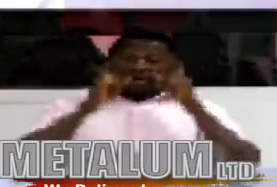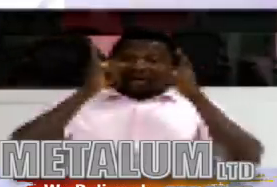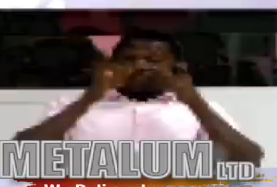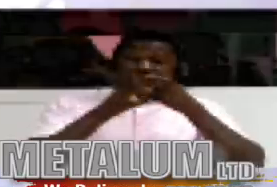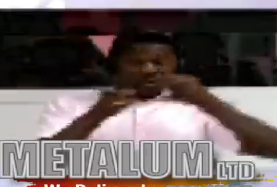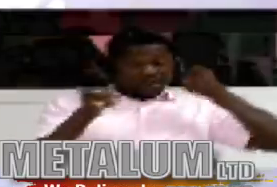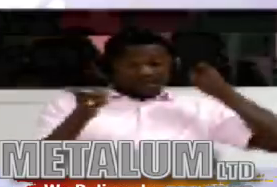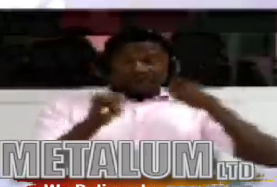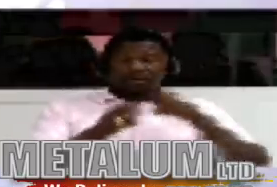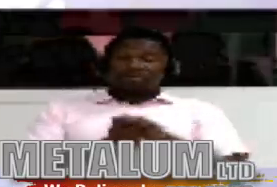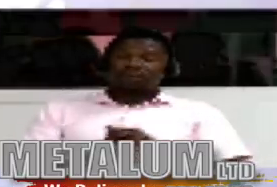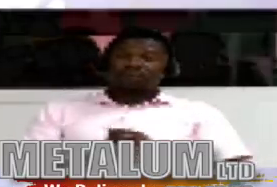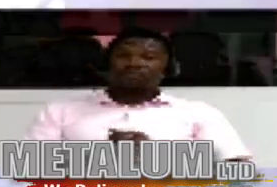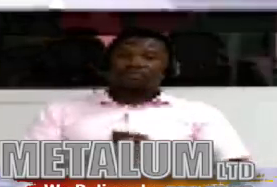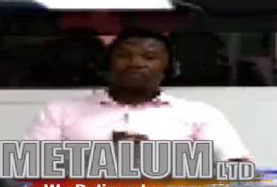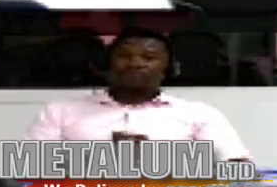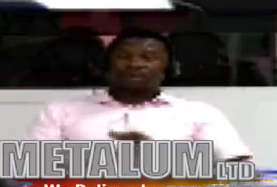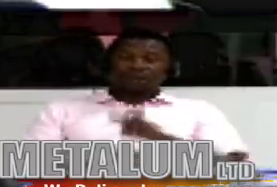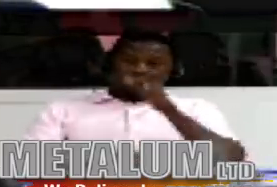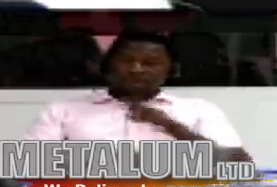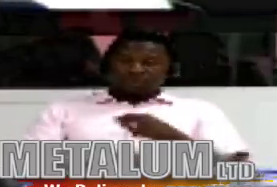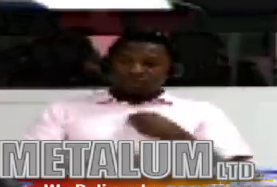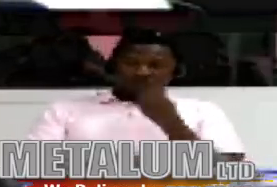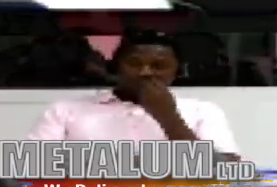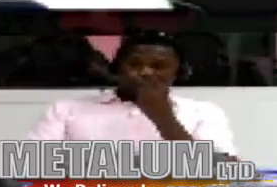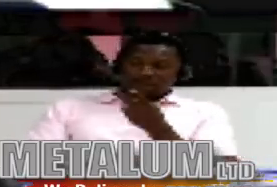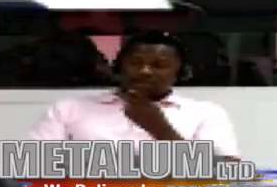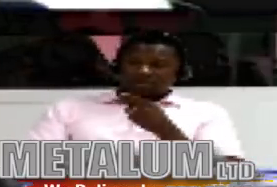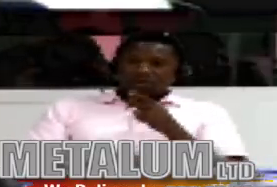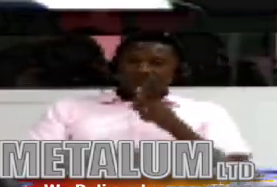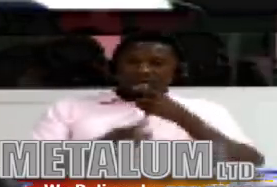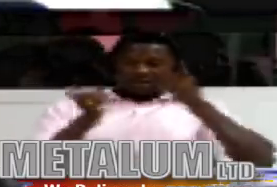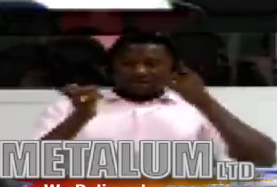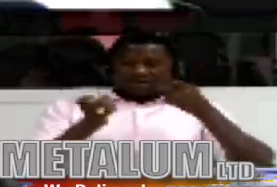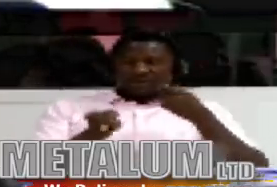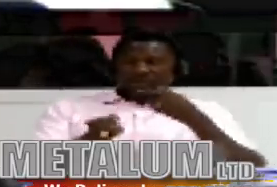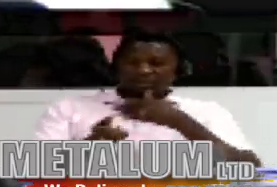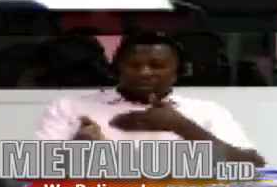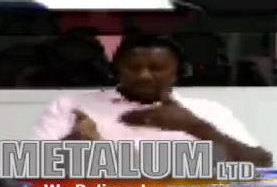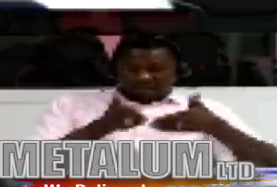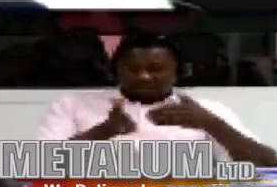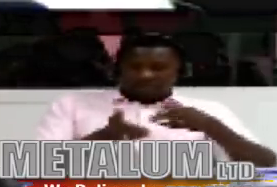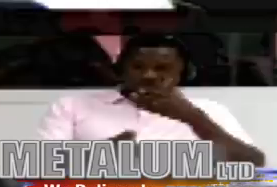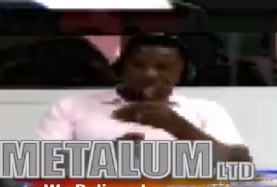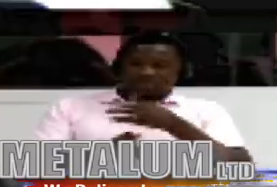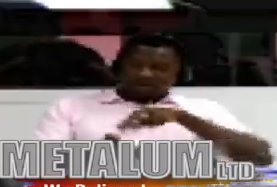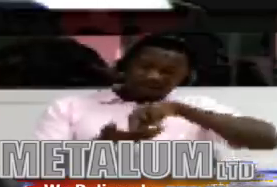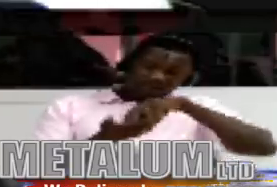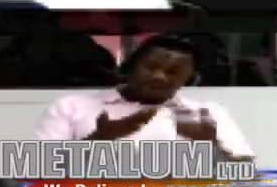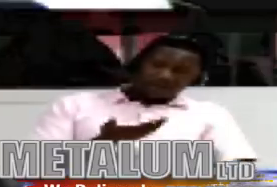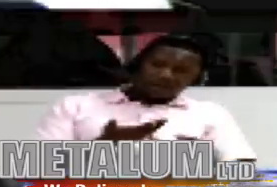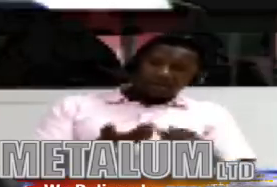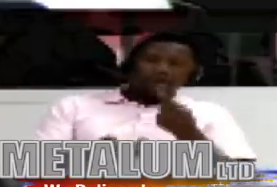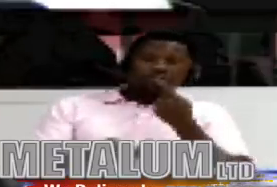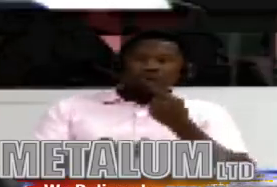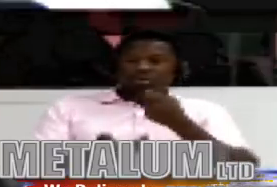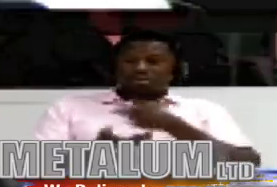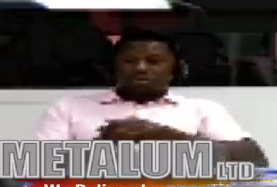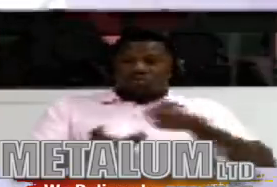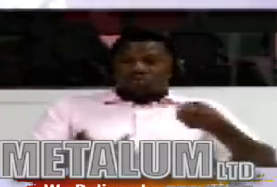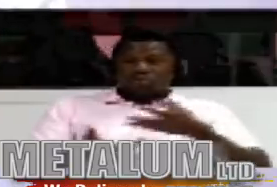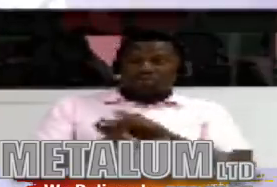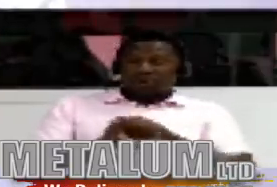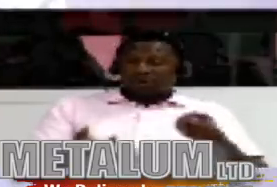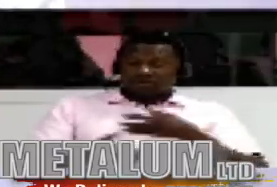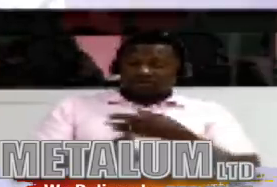Live bullets. And the person you said was shot next to you fell down and blood was oozing out